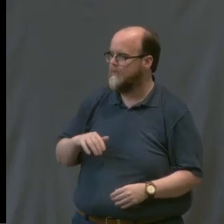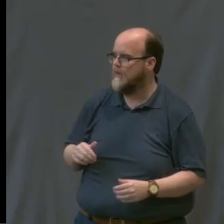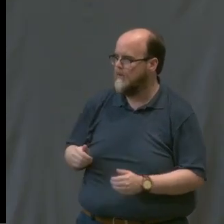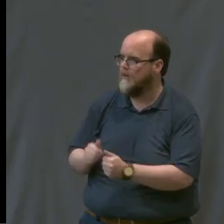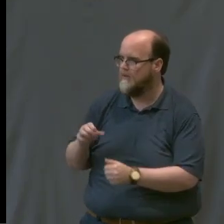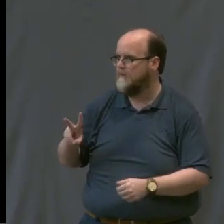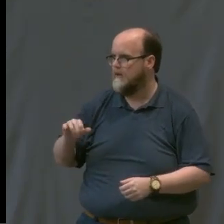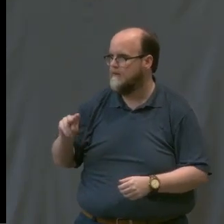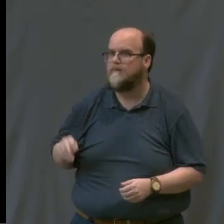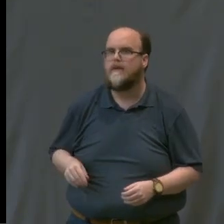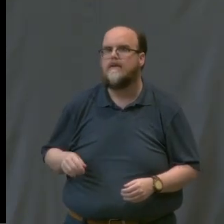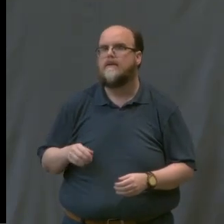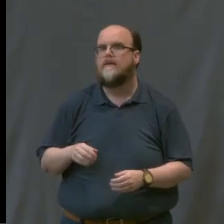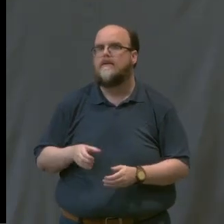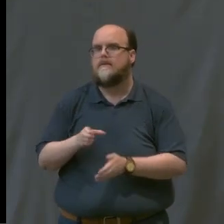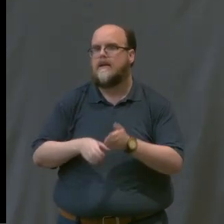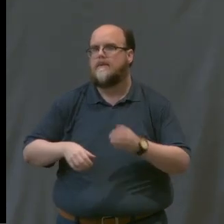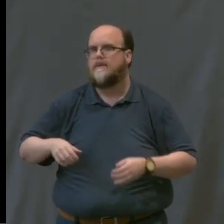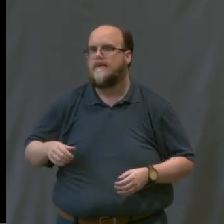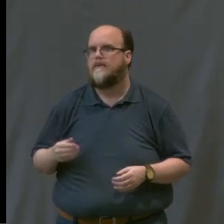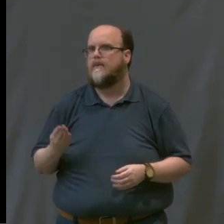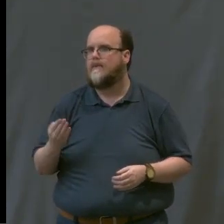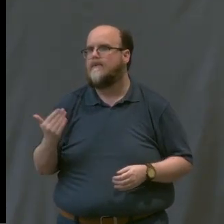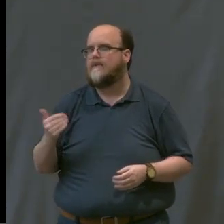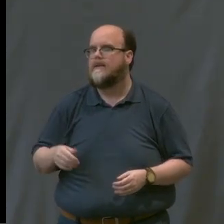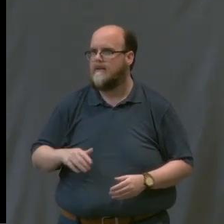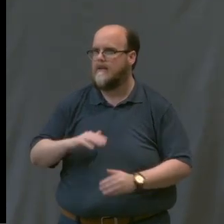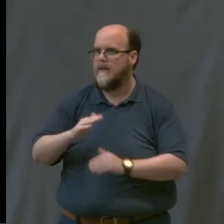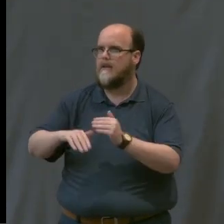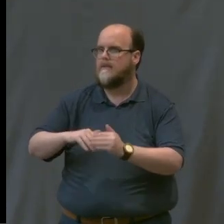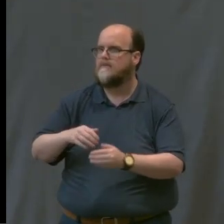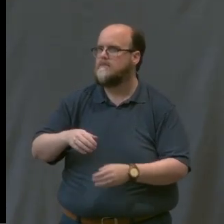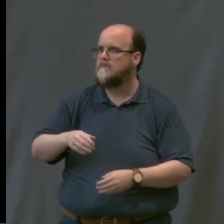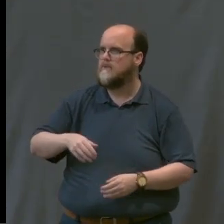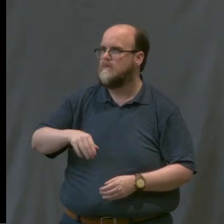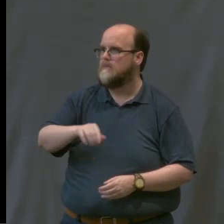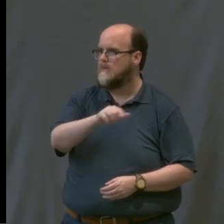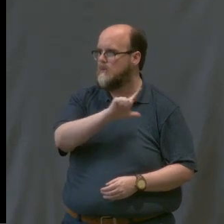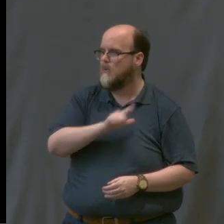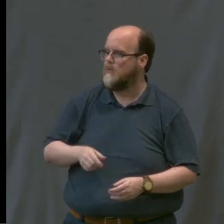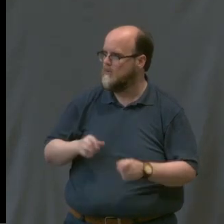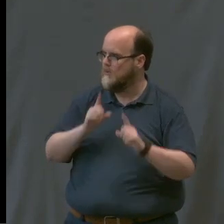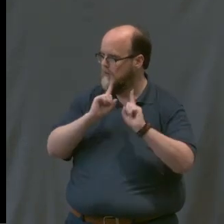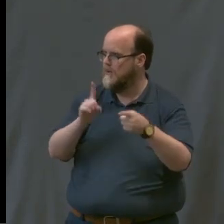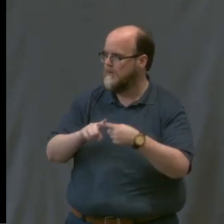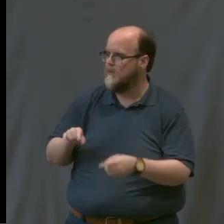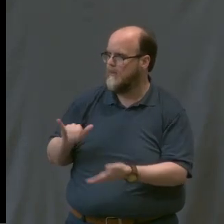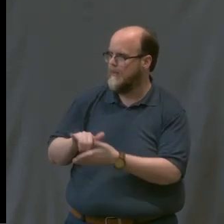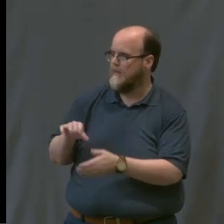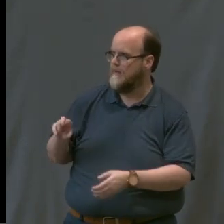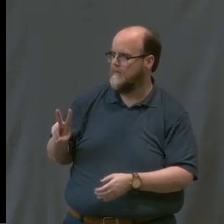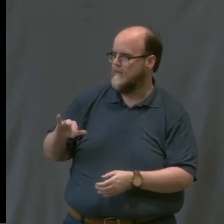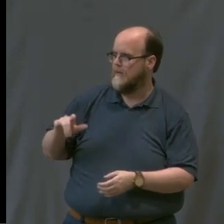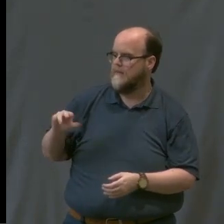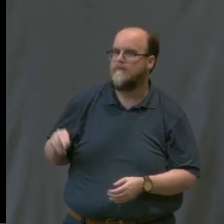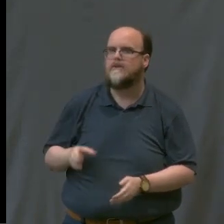14 and 15 is heaven's response to God's judging the villain of the book of Revelation for this tribulation.